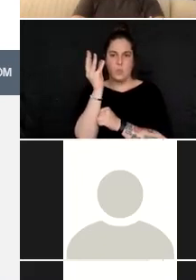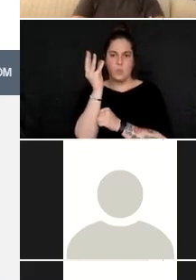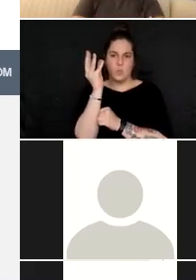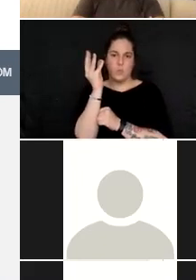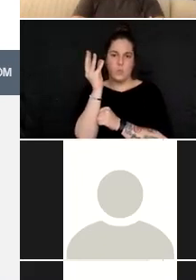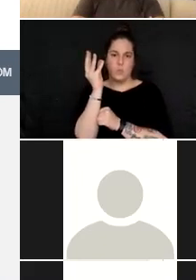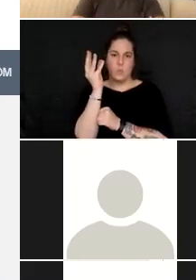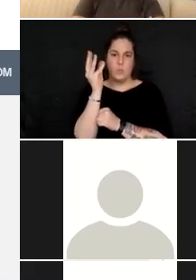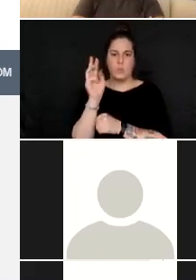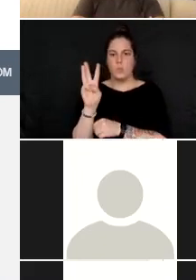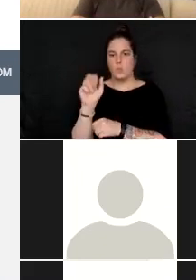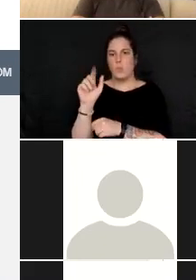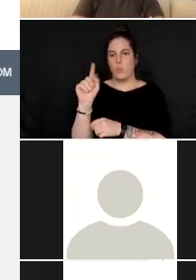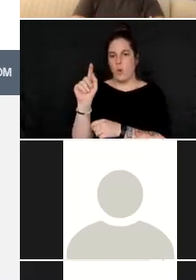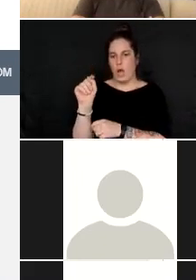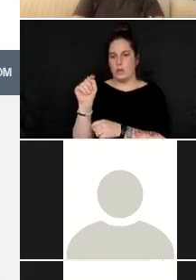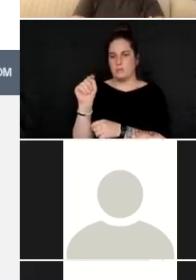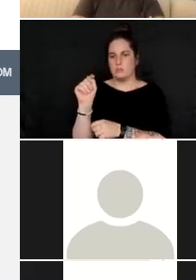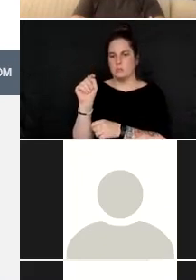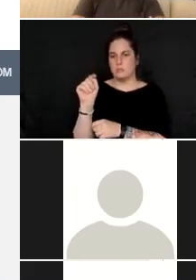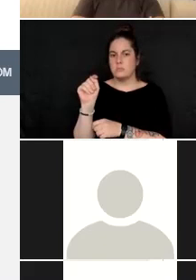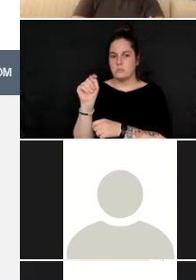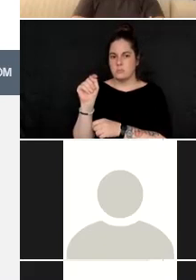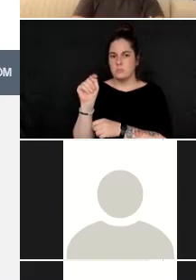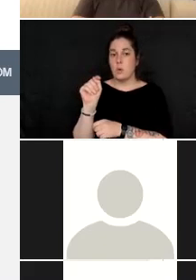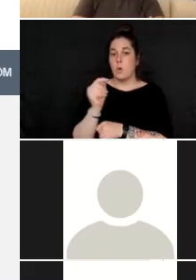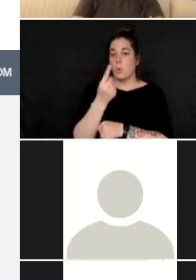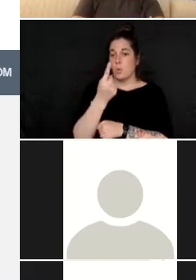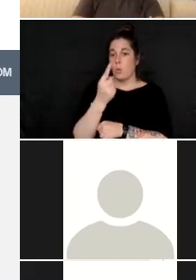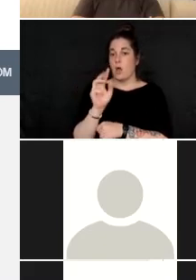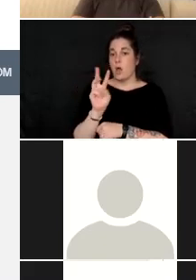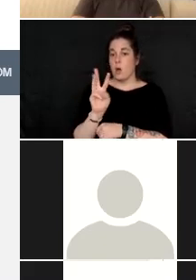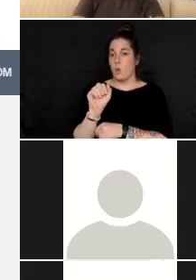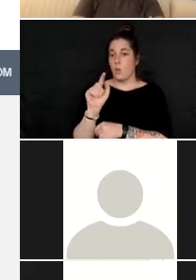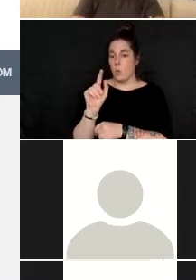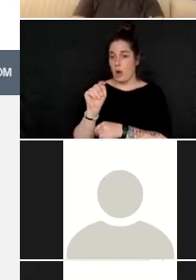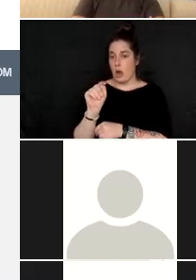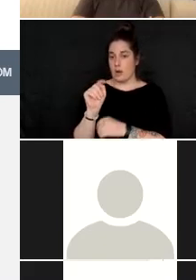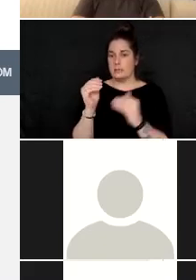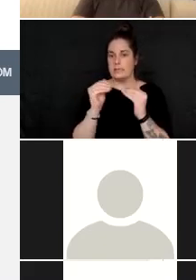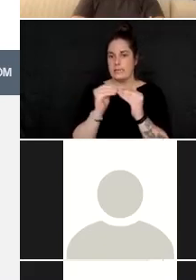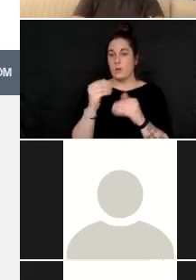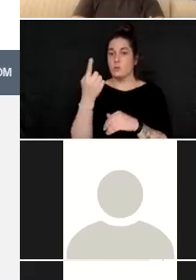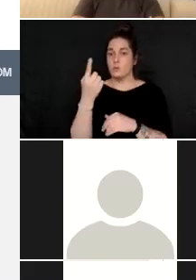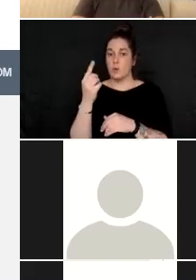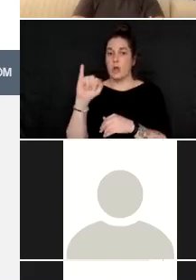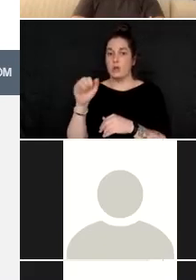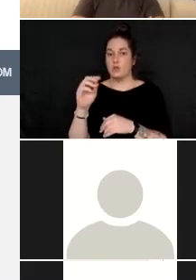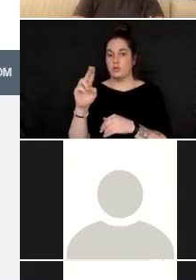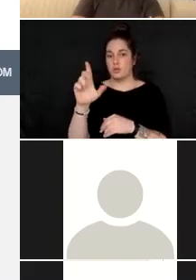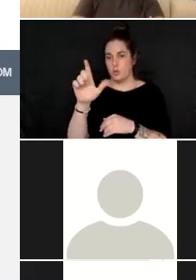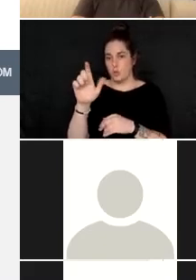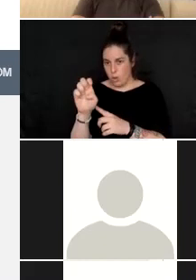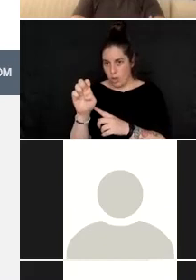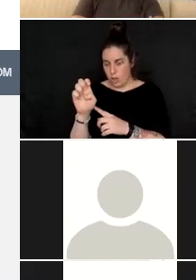How do we break down a watt? 1 watt is equal to 1 joule per